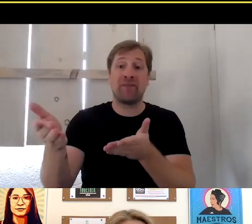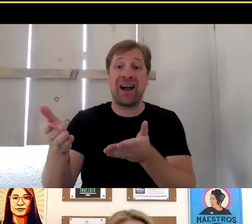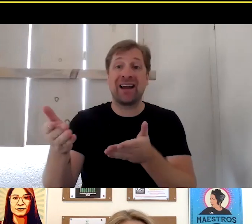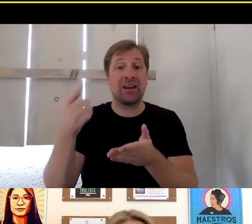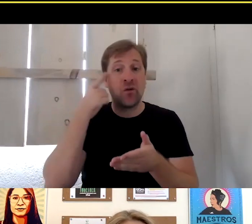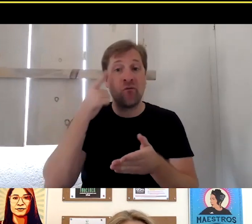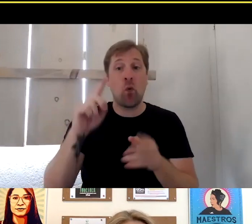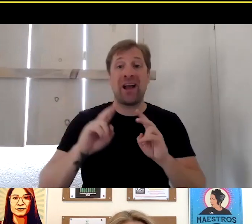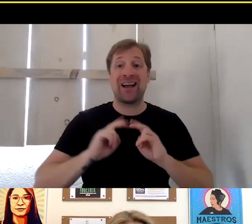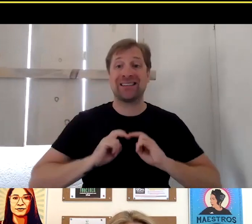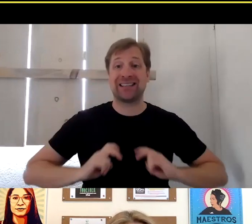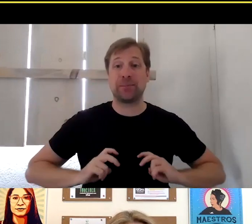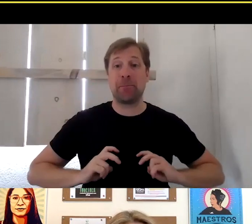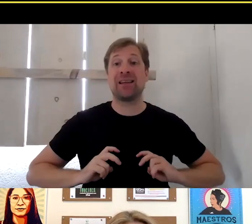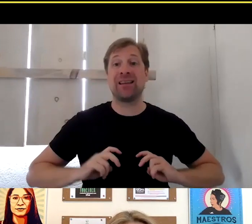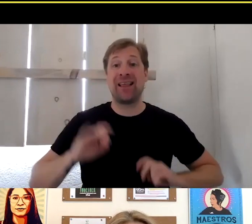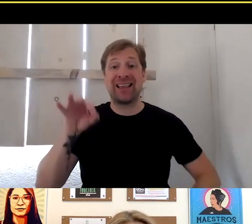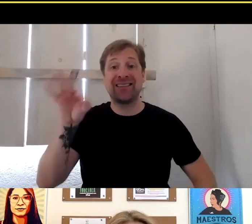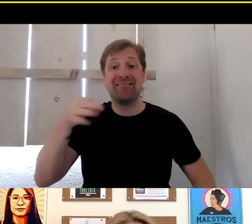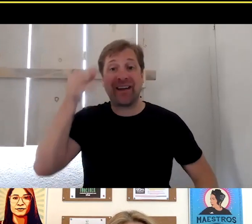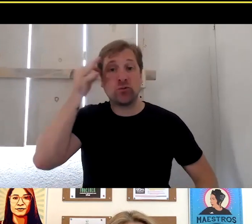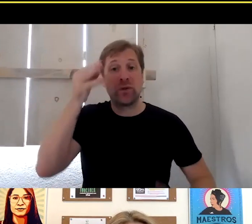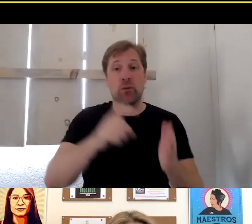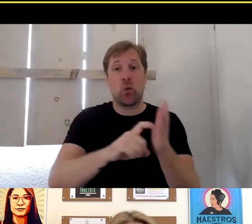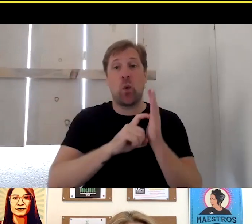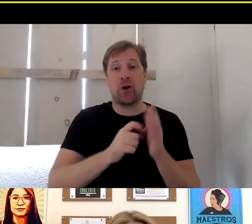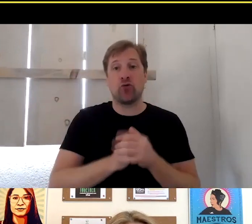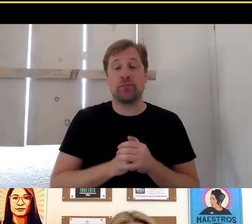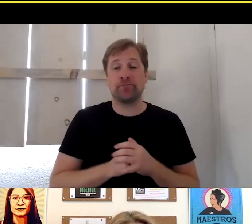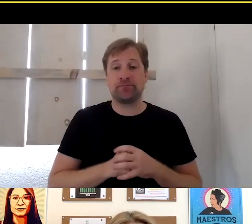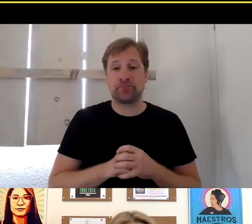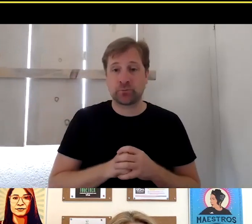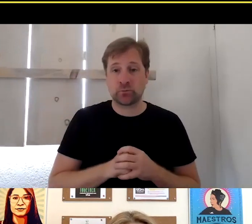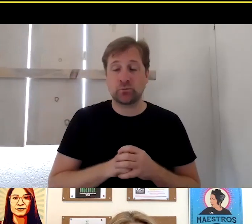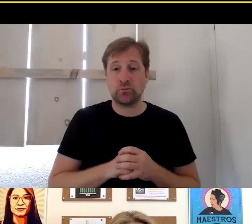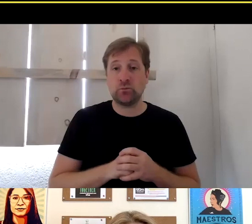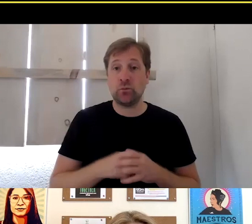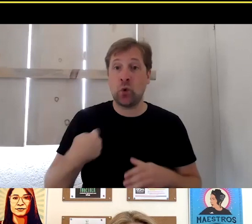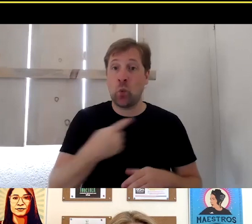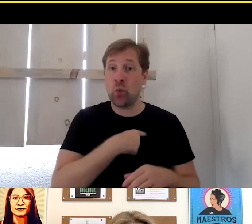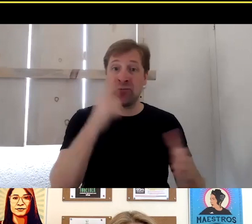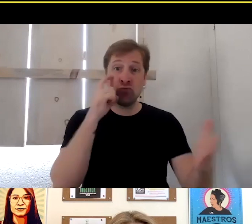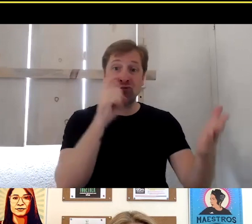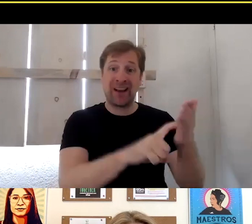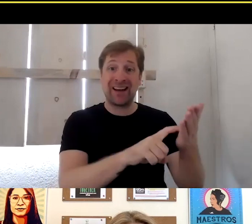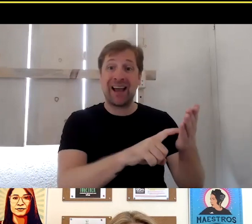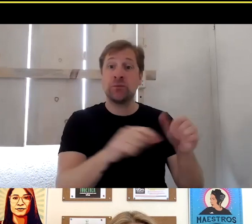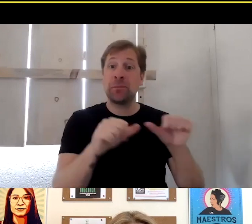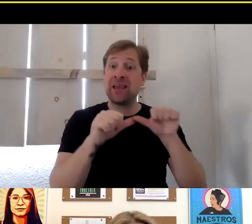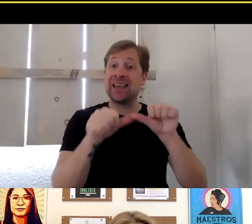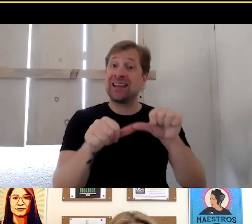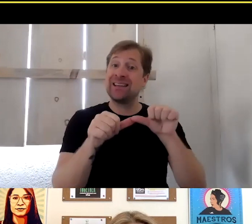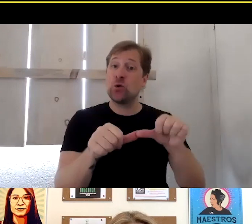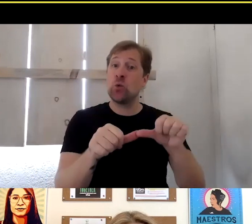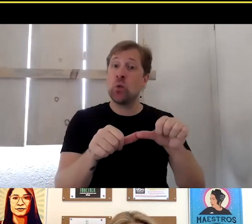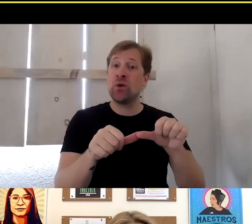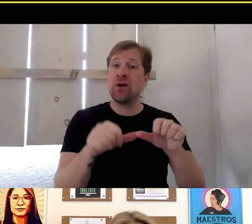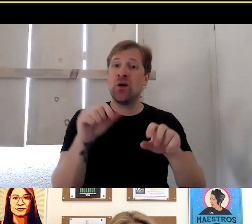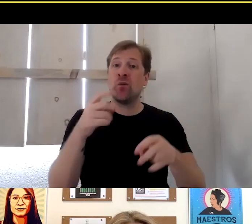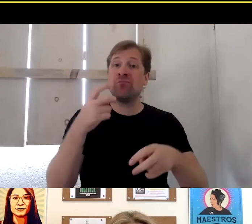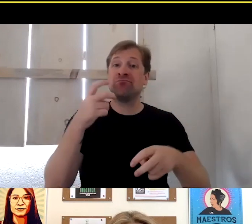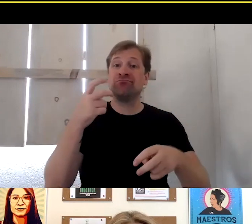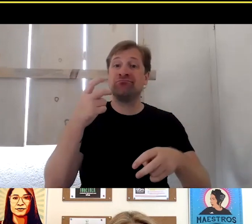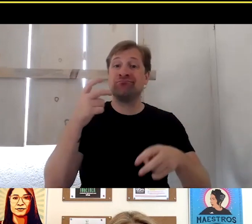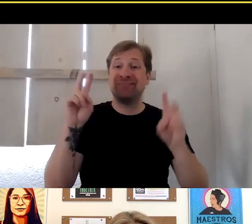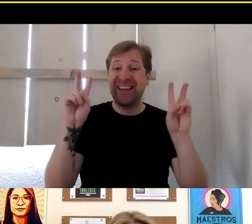any assessment that is federally mandated. We also recognize that there's going to be continued issues as